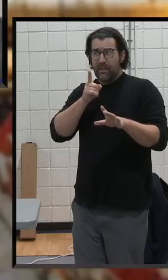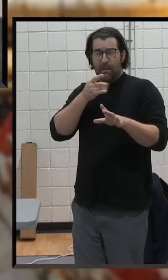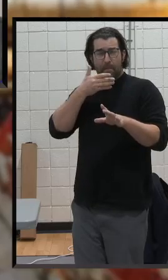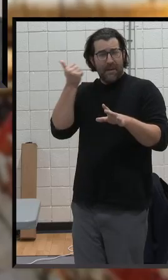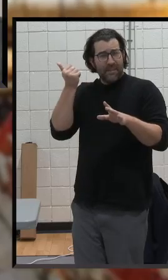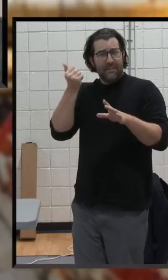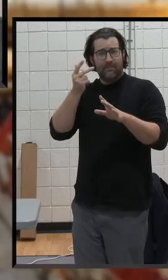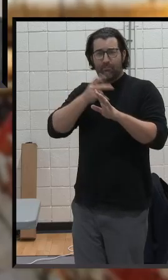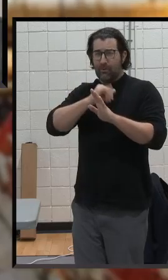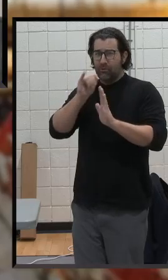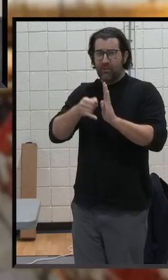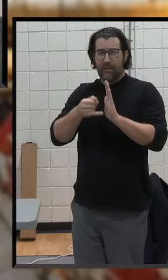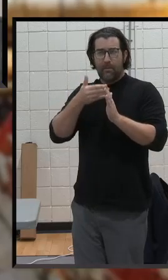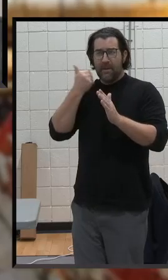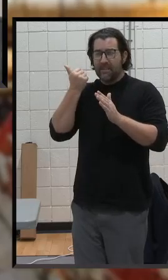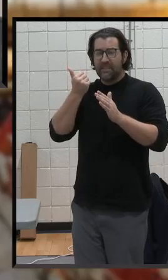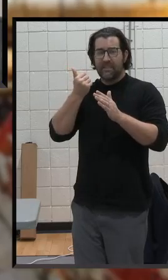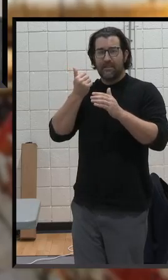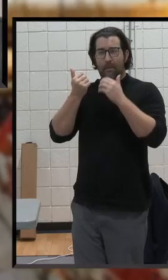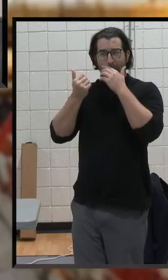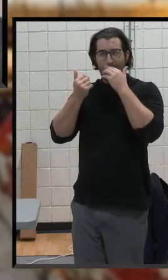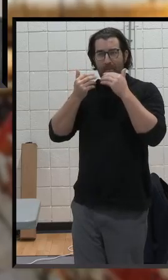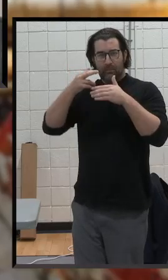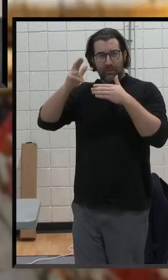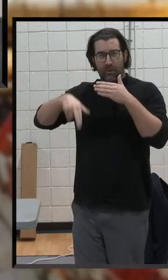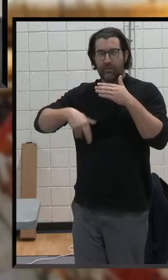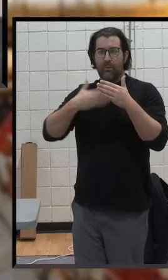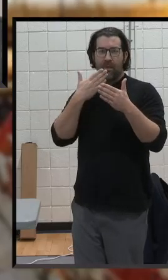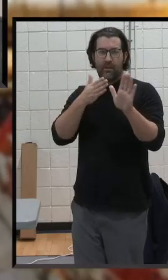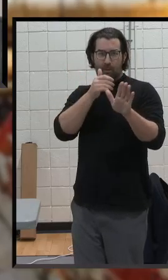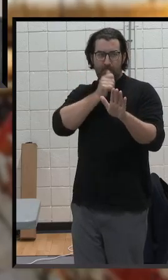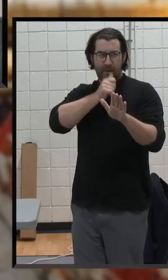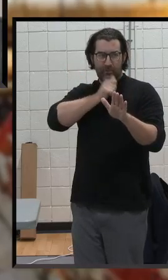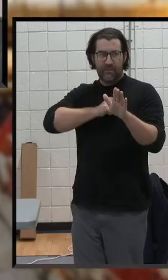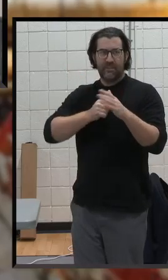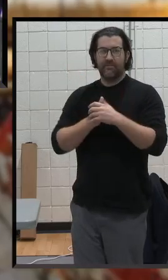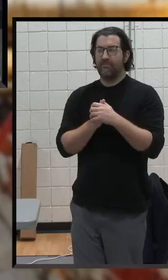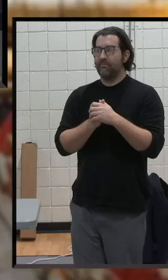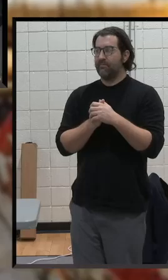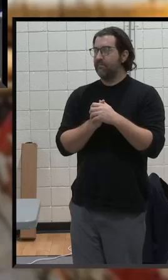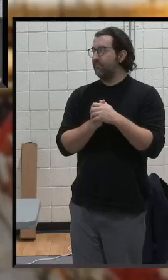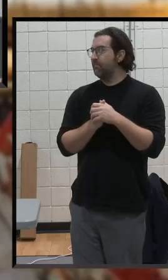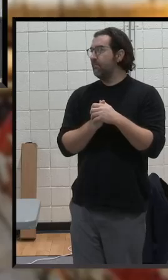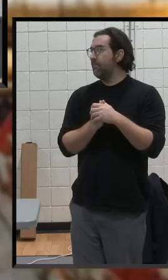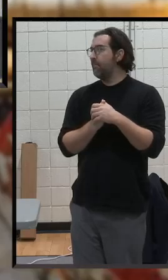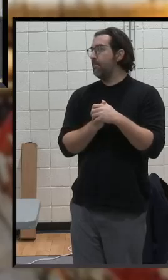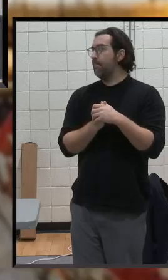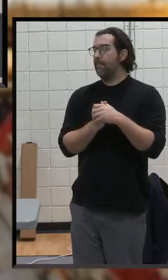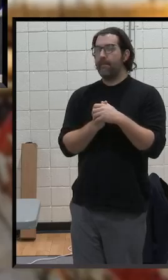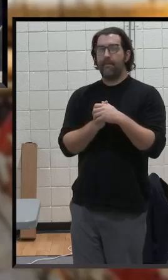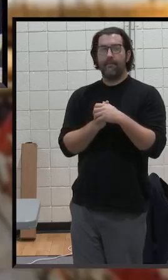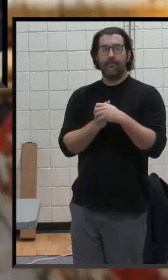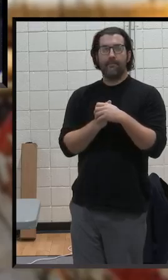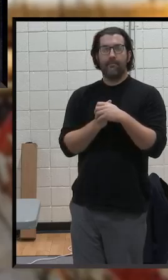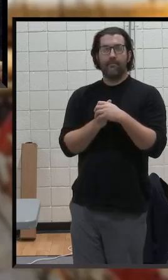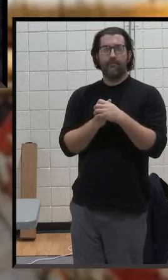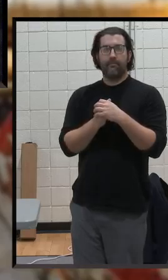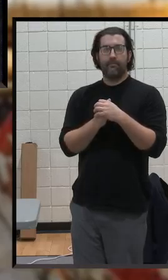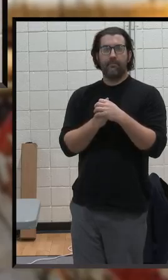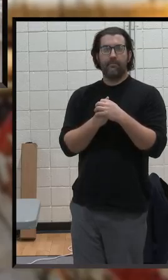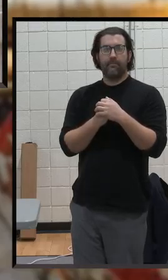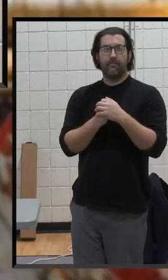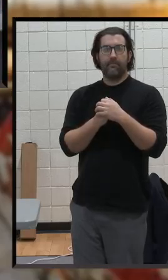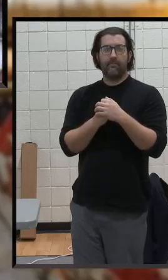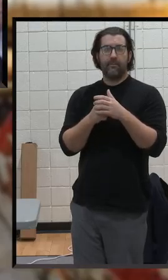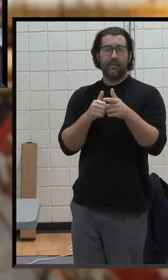possible product. So we thank you for your patience.